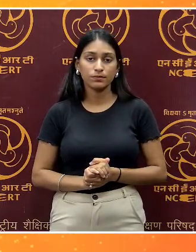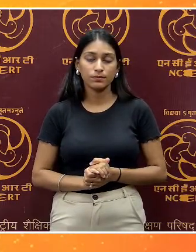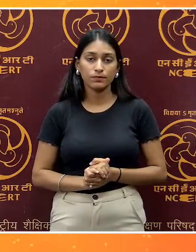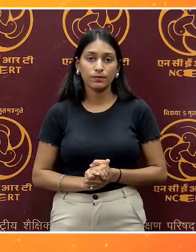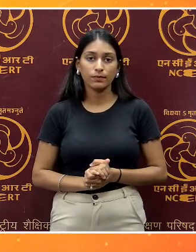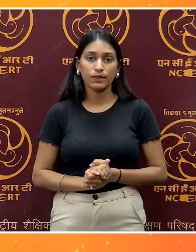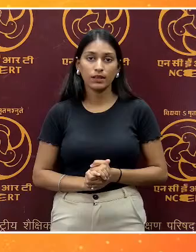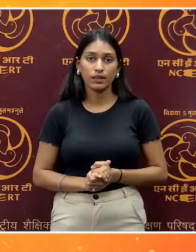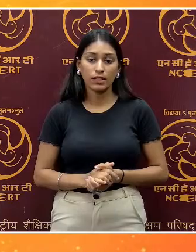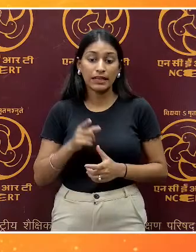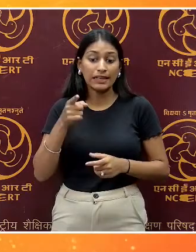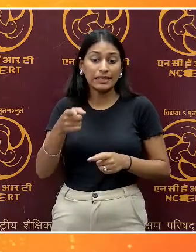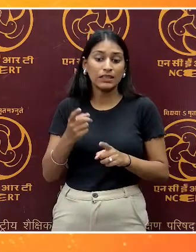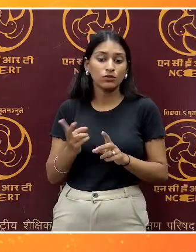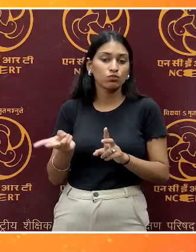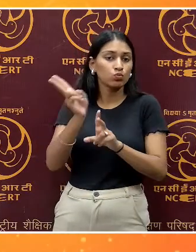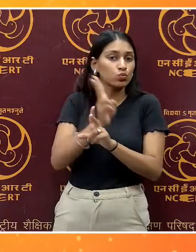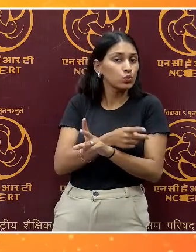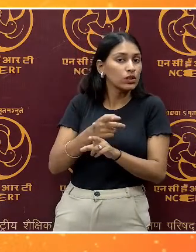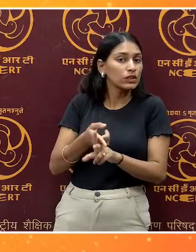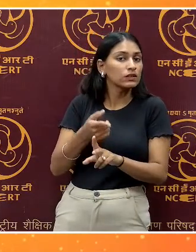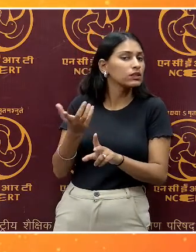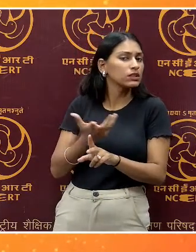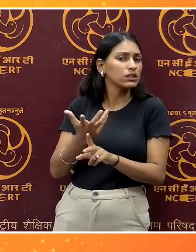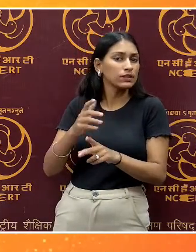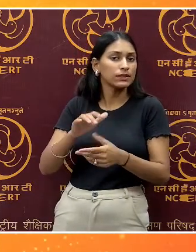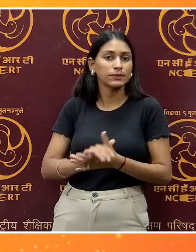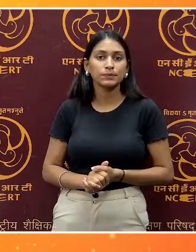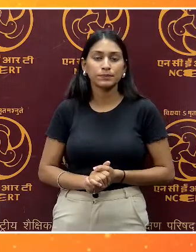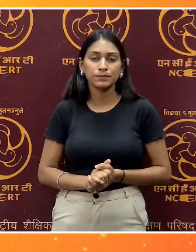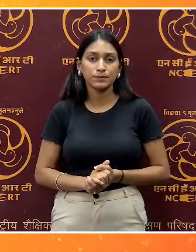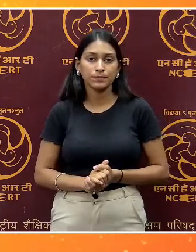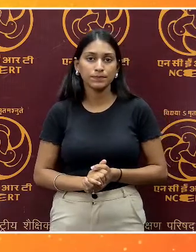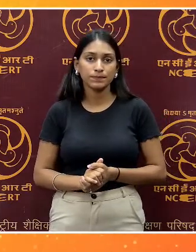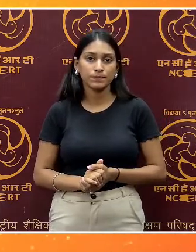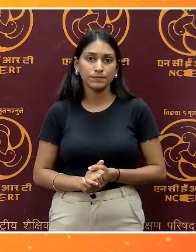Tangent inverse 0.75.